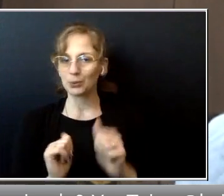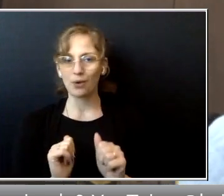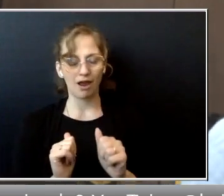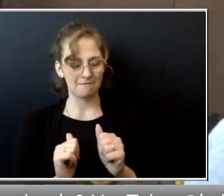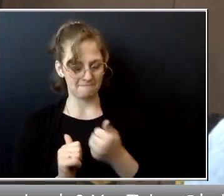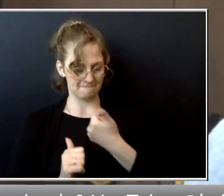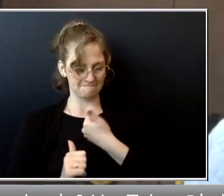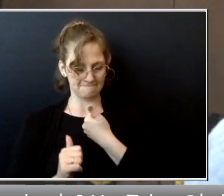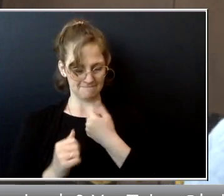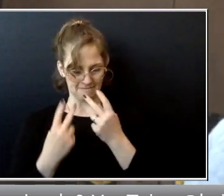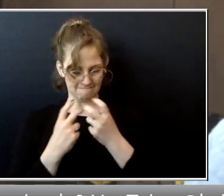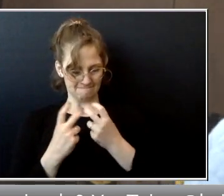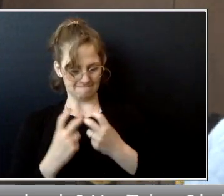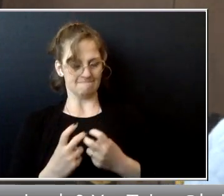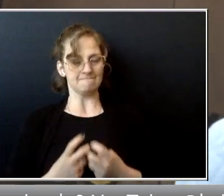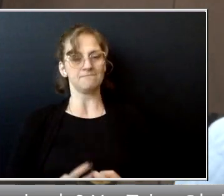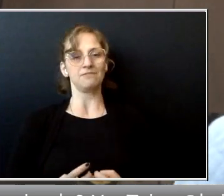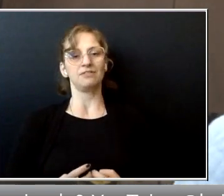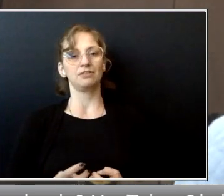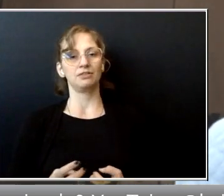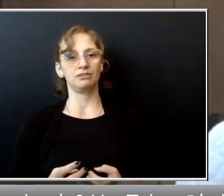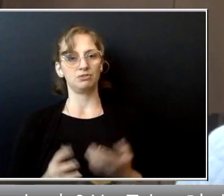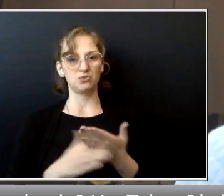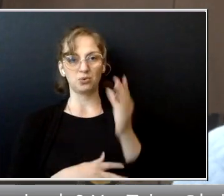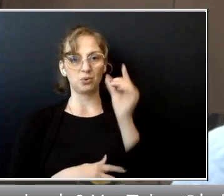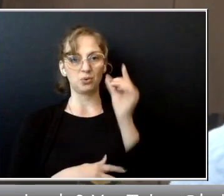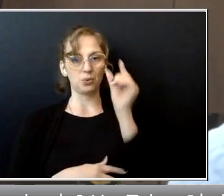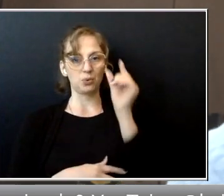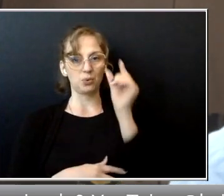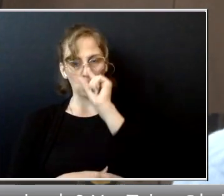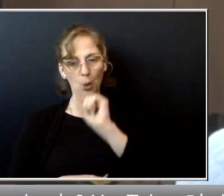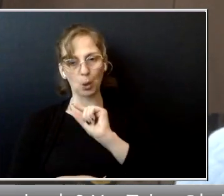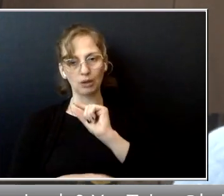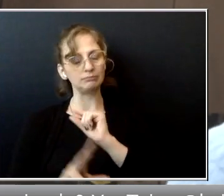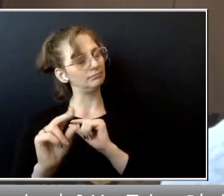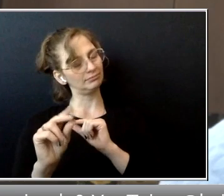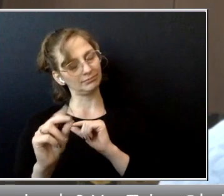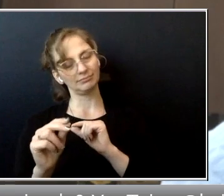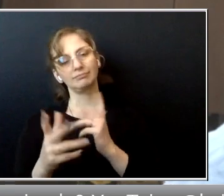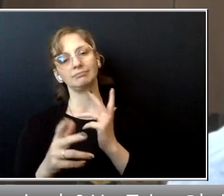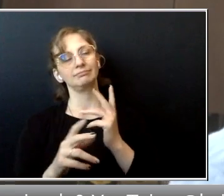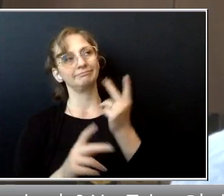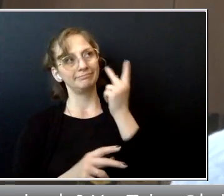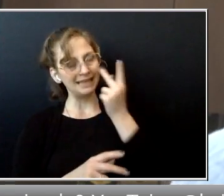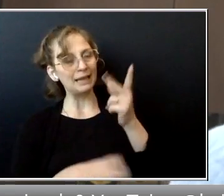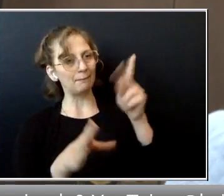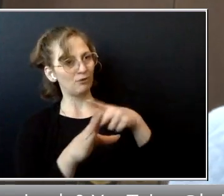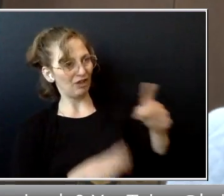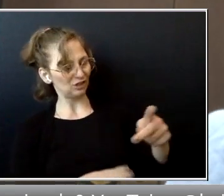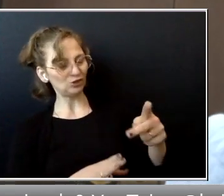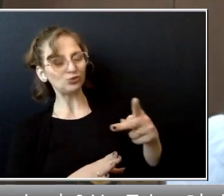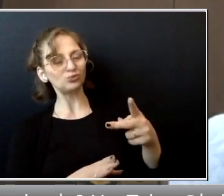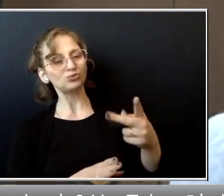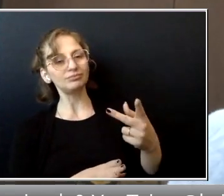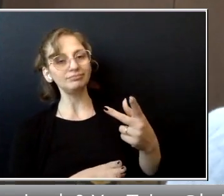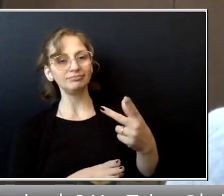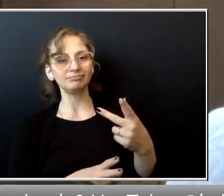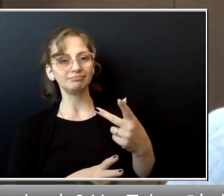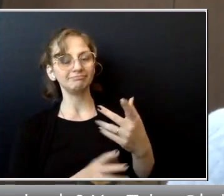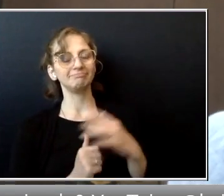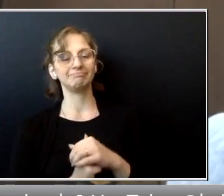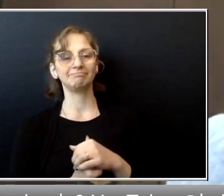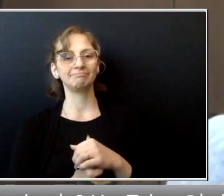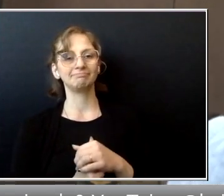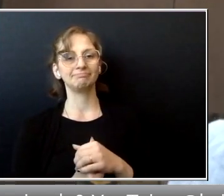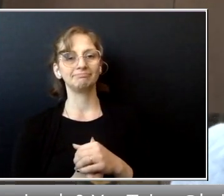just trying to do a Google search. Have a professional team look at it. There's other things, looking at deep dive into some